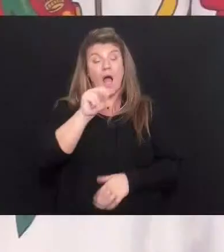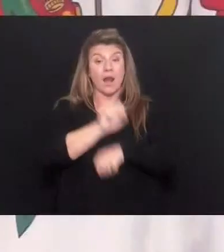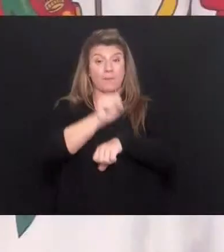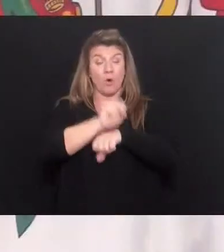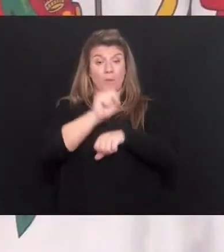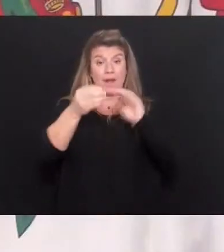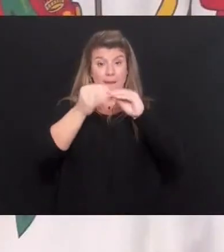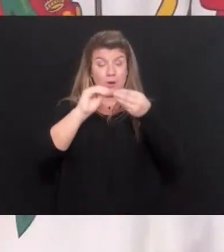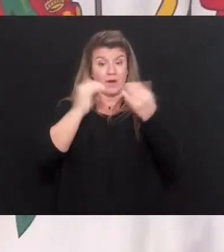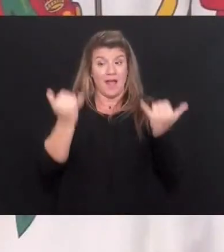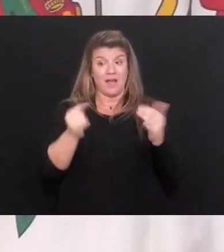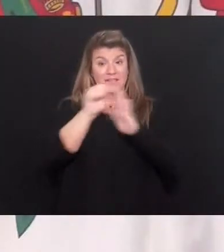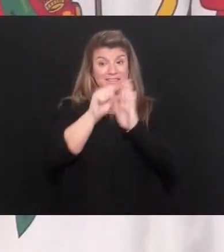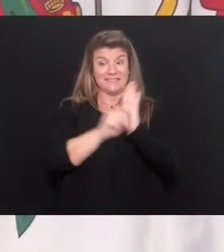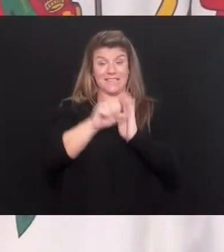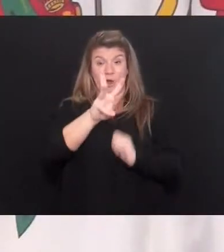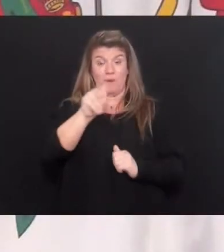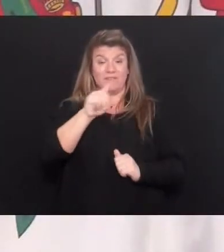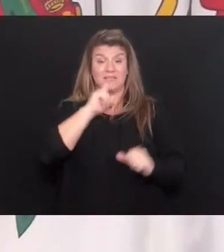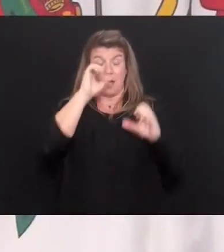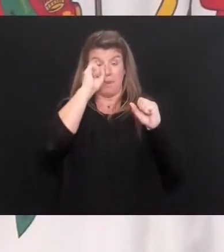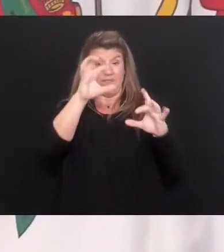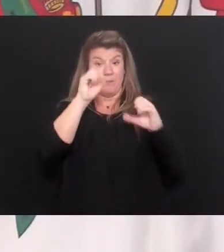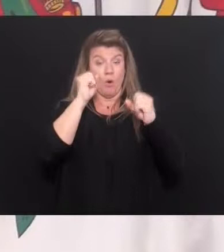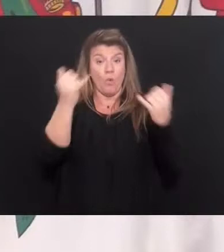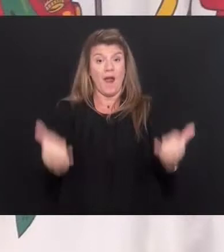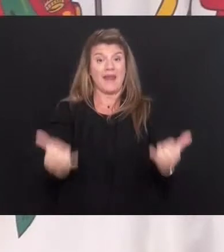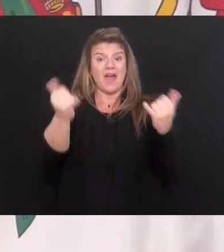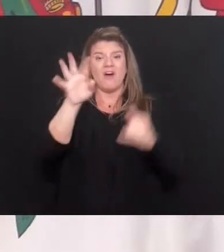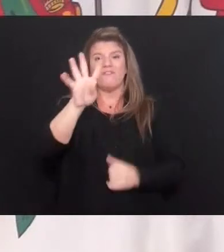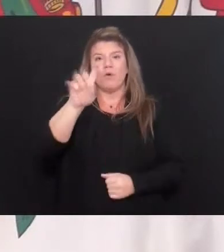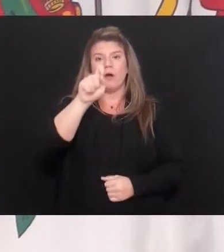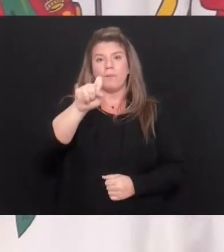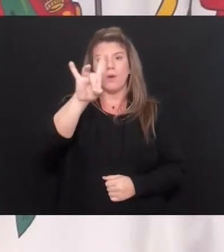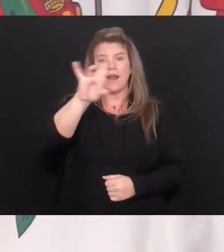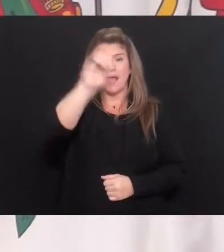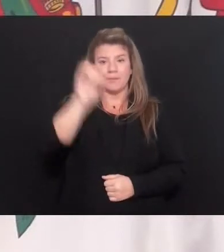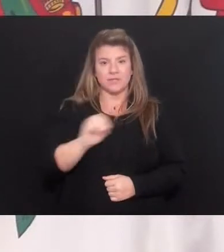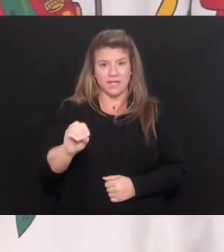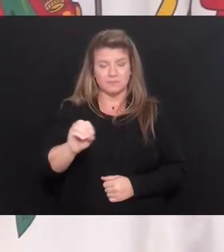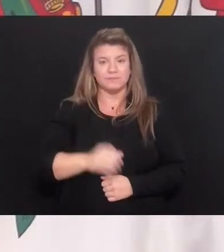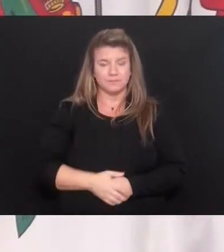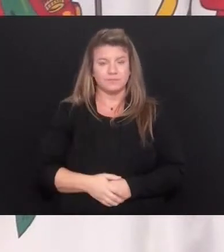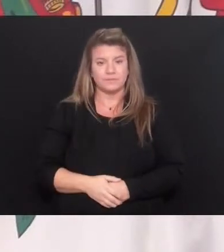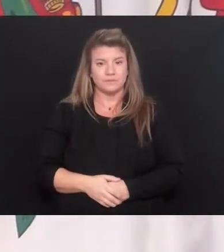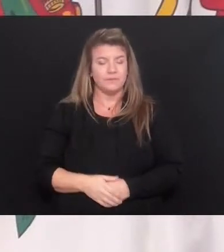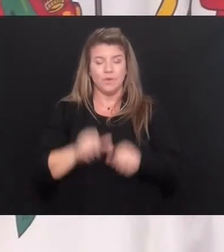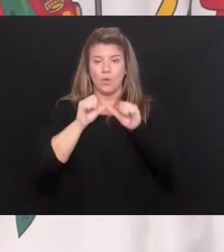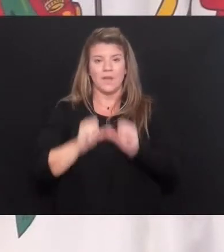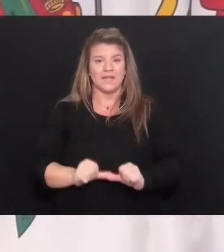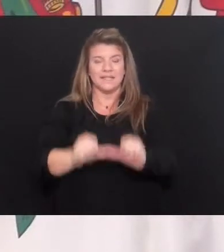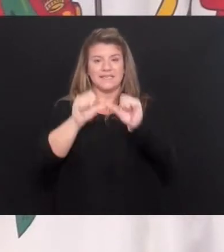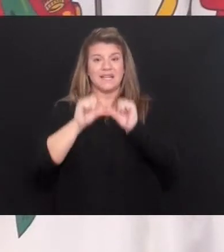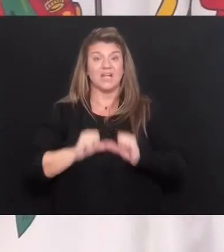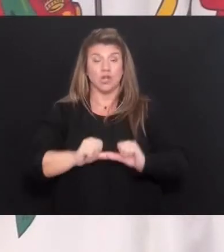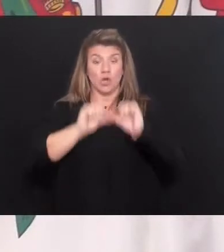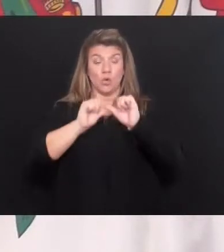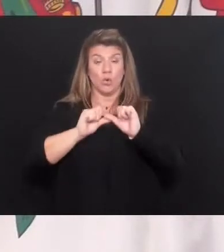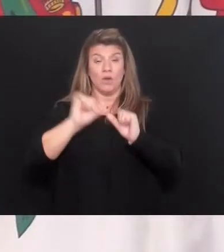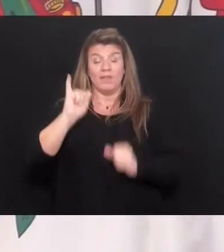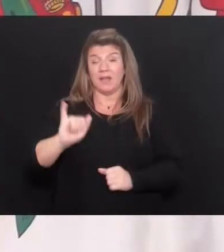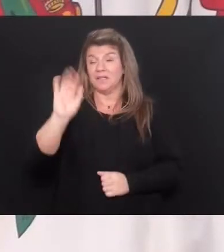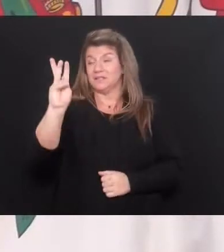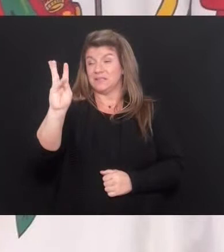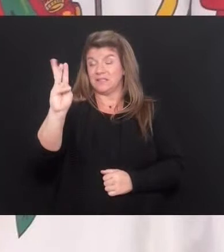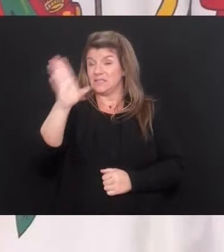the state of West Virginia is unbelievable. Right now we're at 4.8%, you know, and we continue. This is the 16th